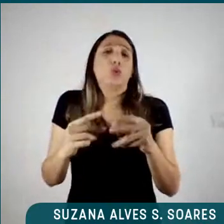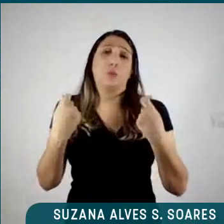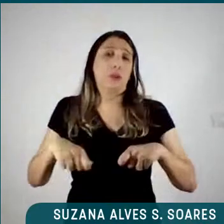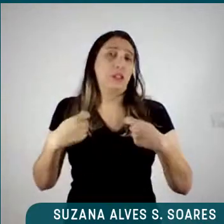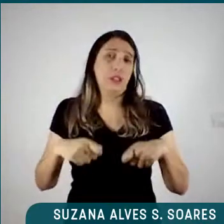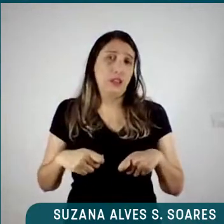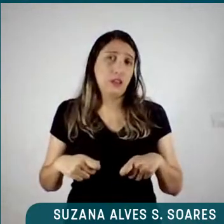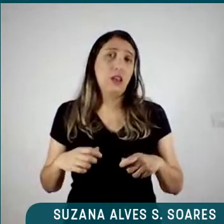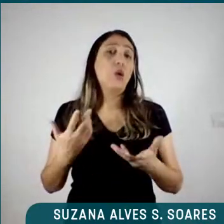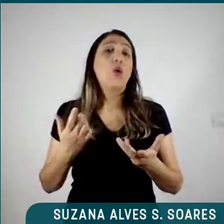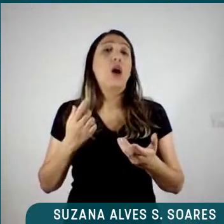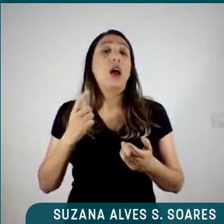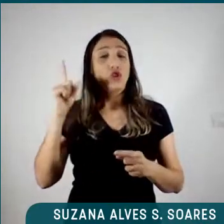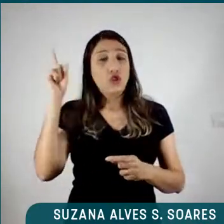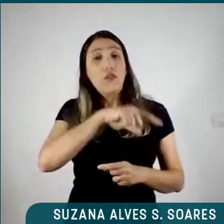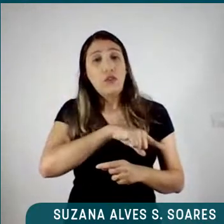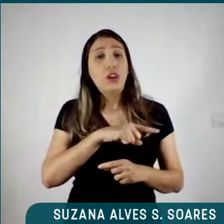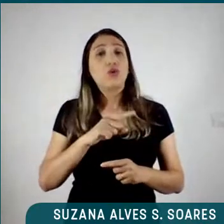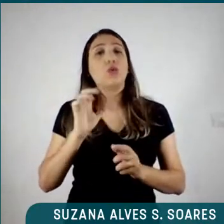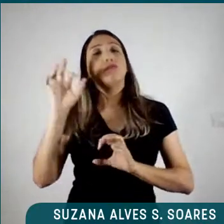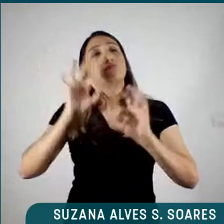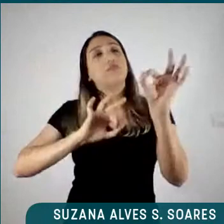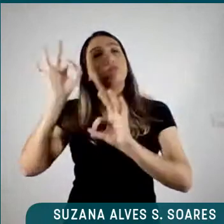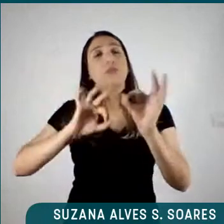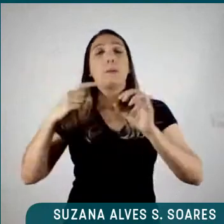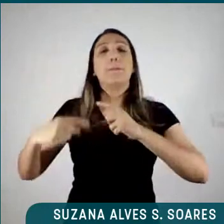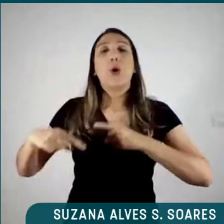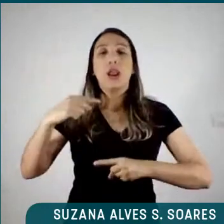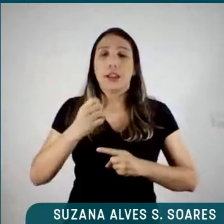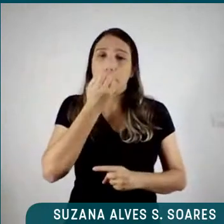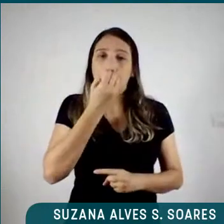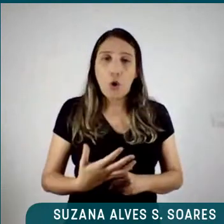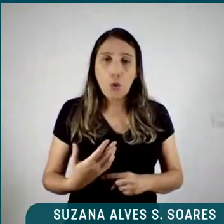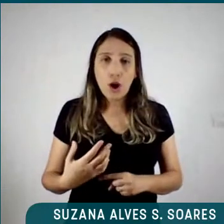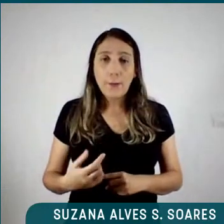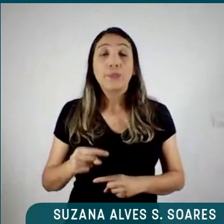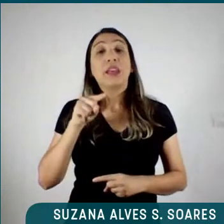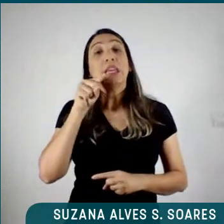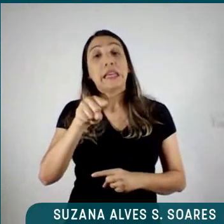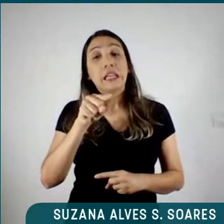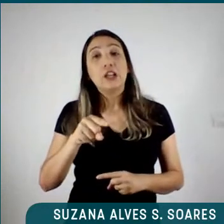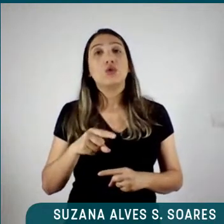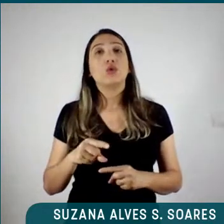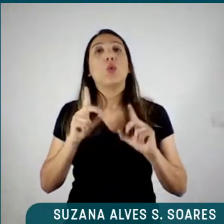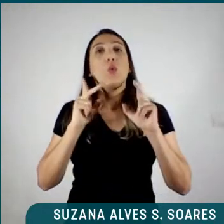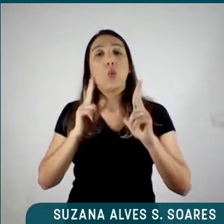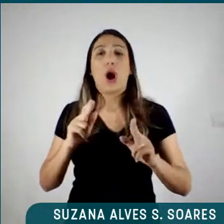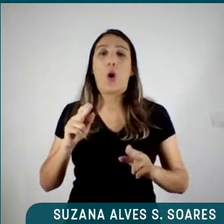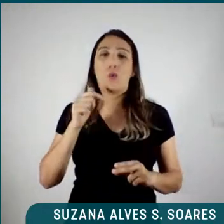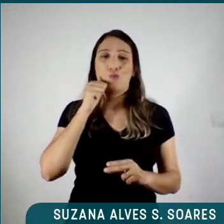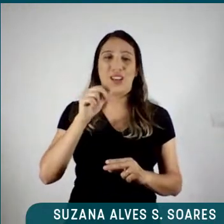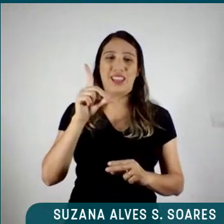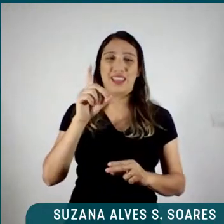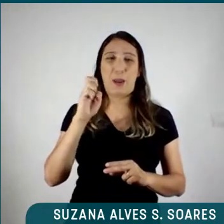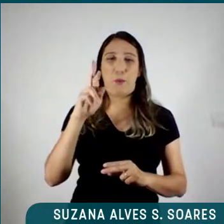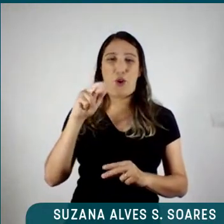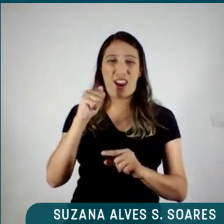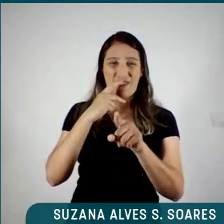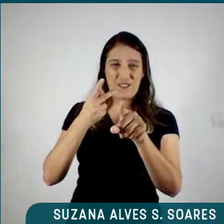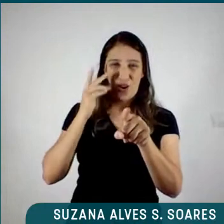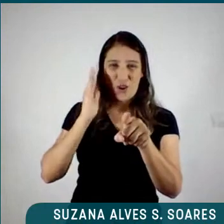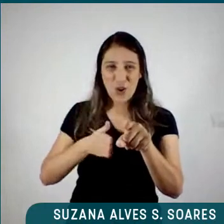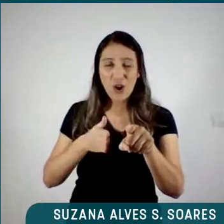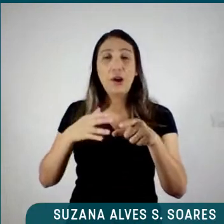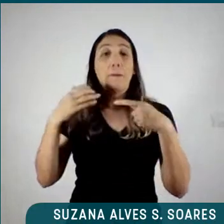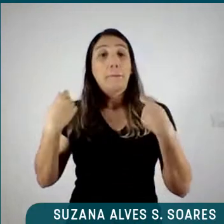state, municipality. So we need to create good public policies. And this, in addition to